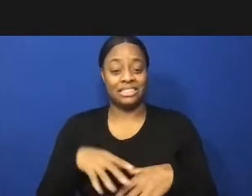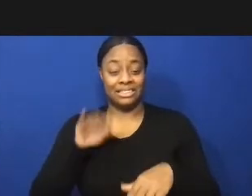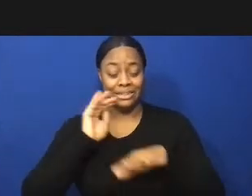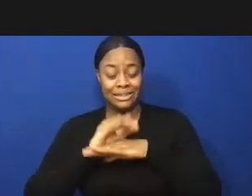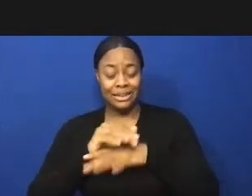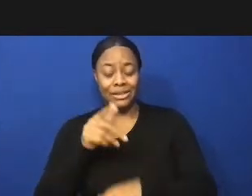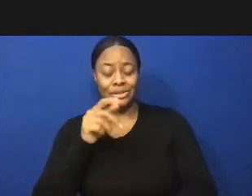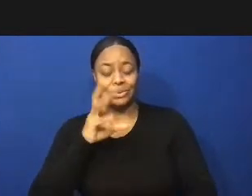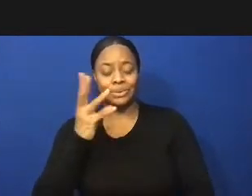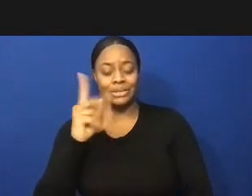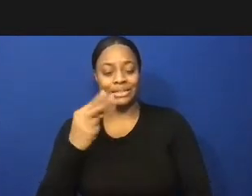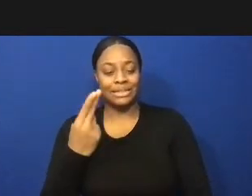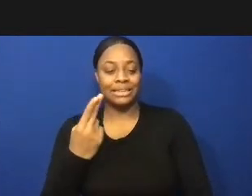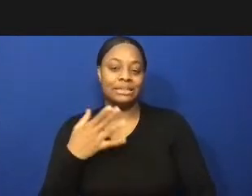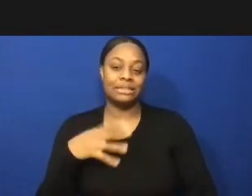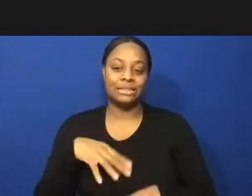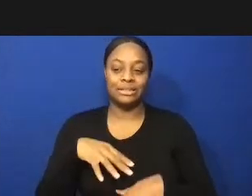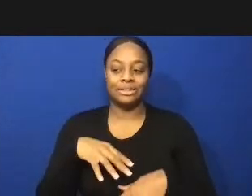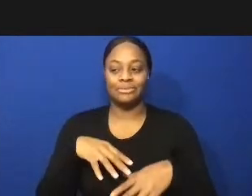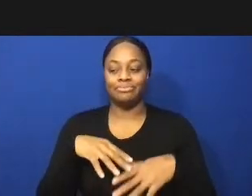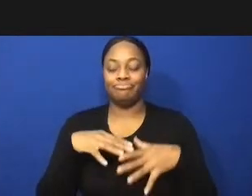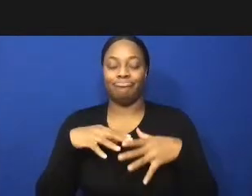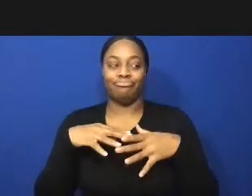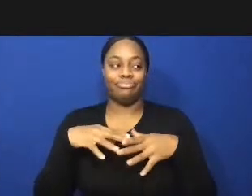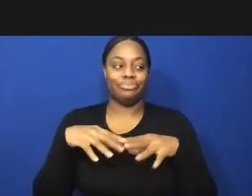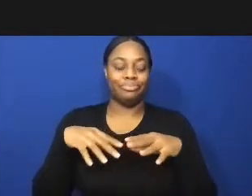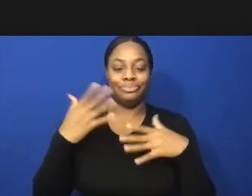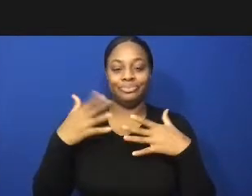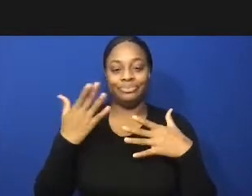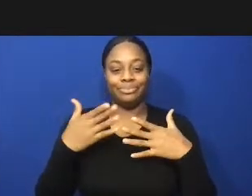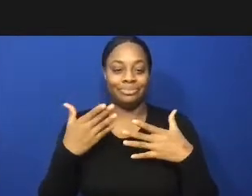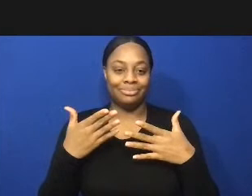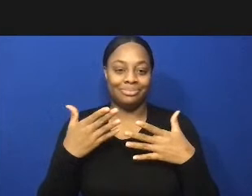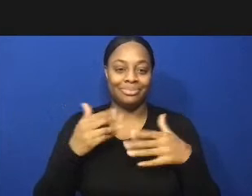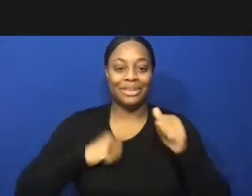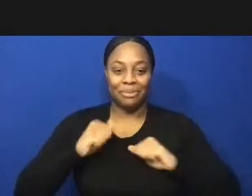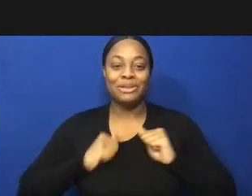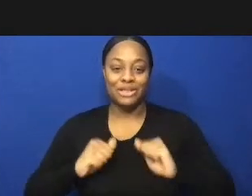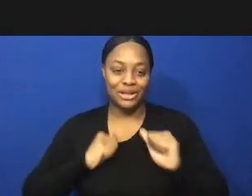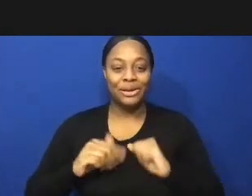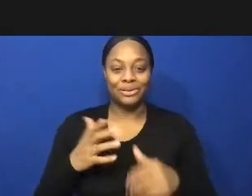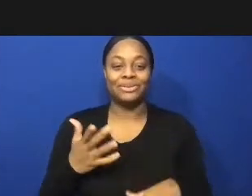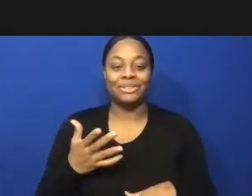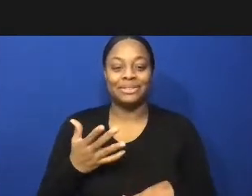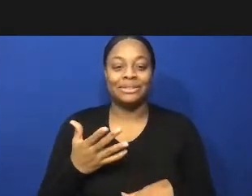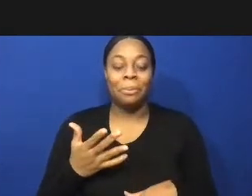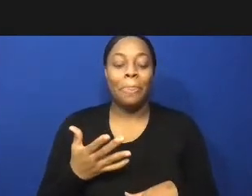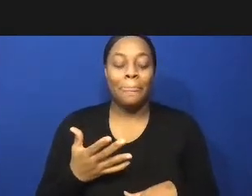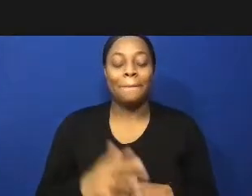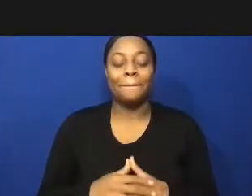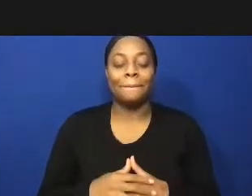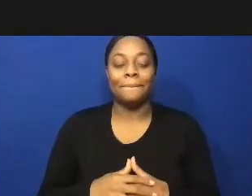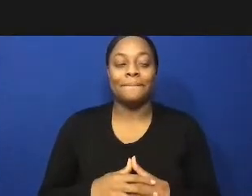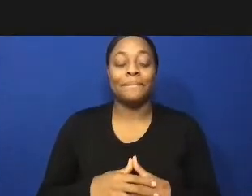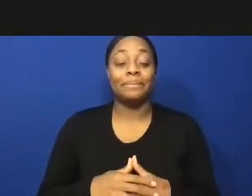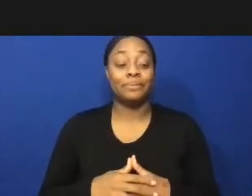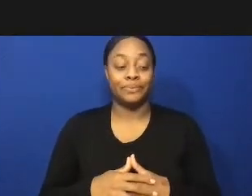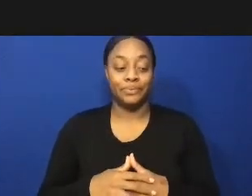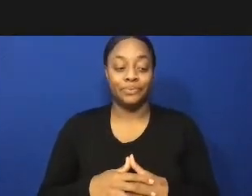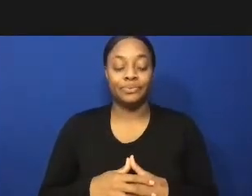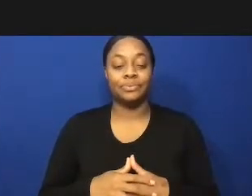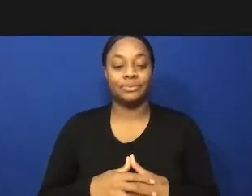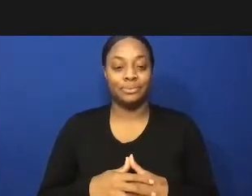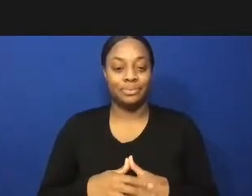26th episode of what we hope will be many stories told in the artist's own voice. Tonight,